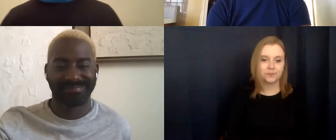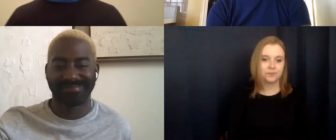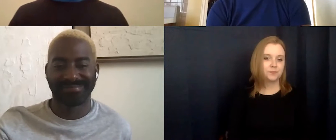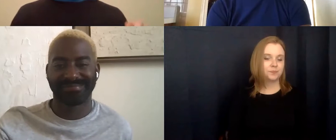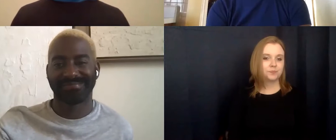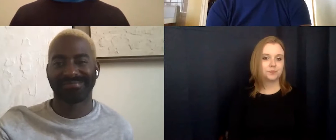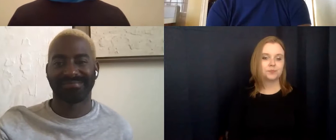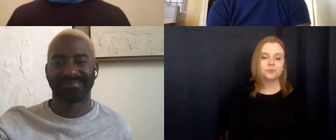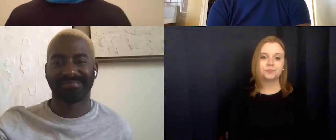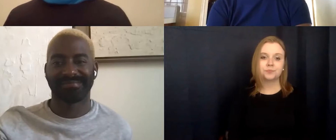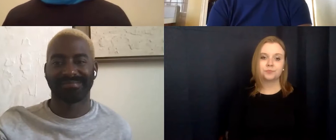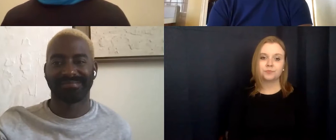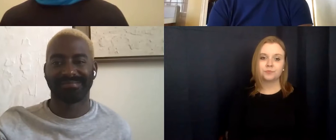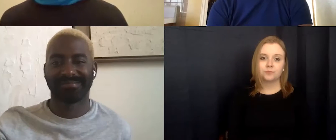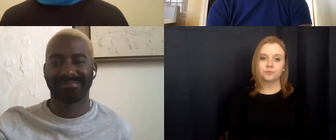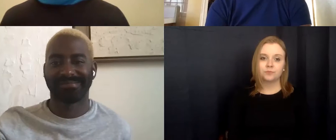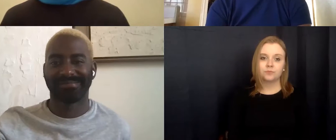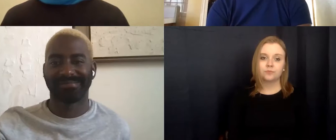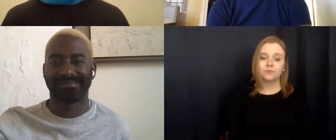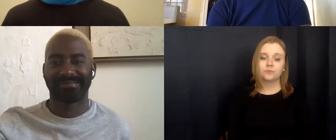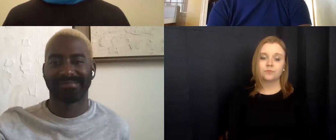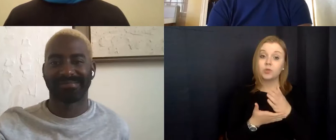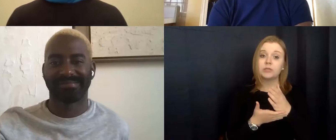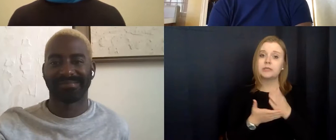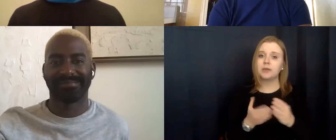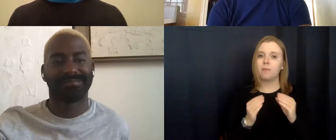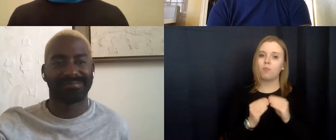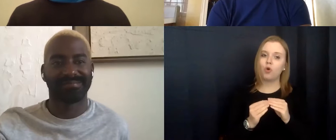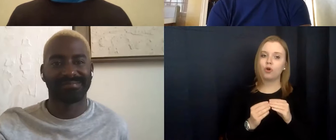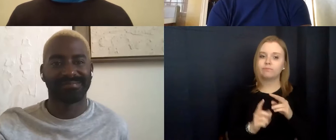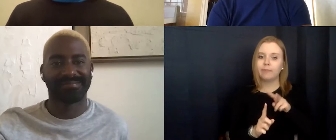A little more practical information before we start.